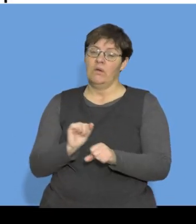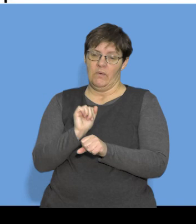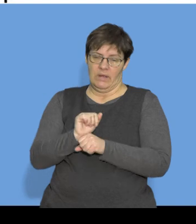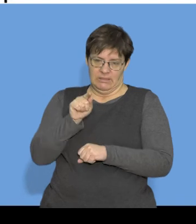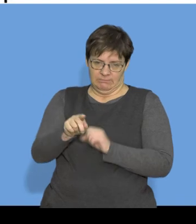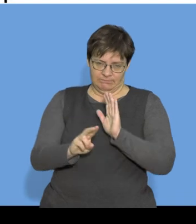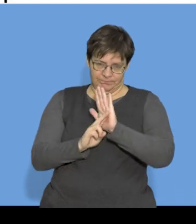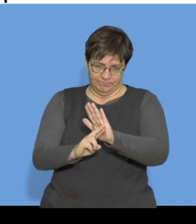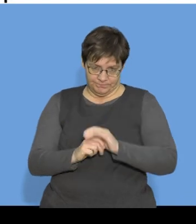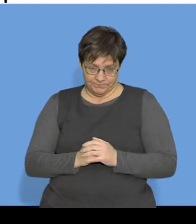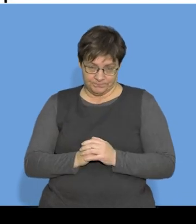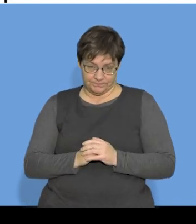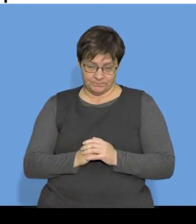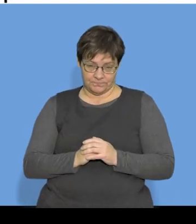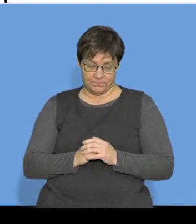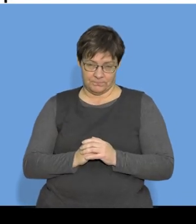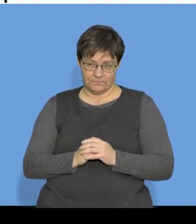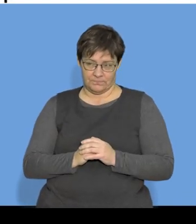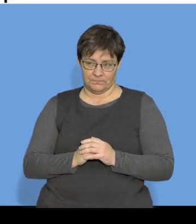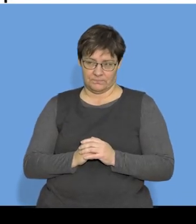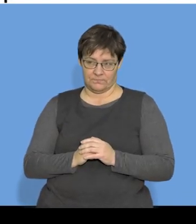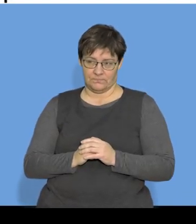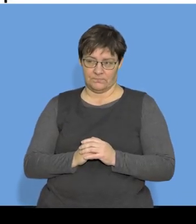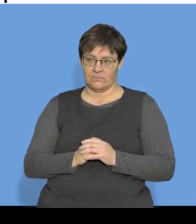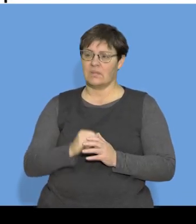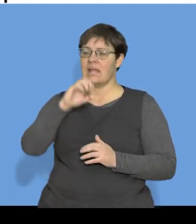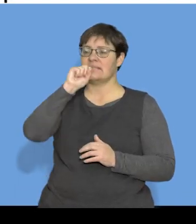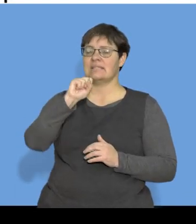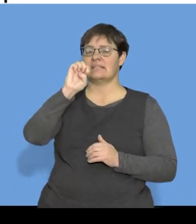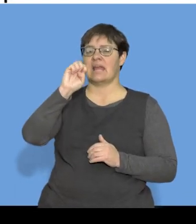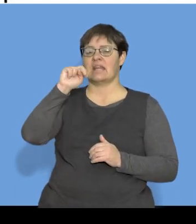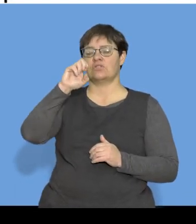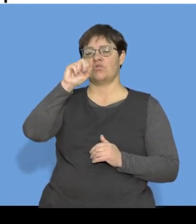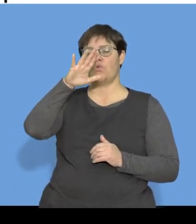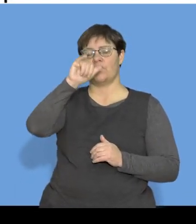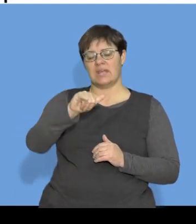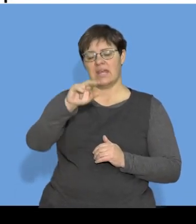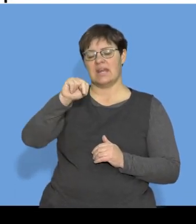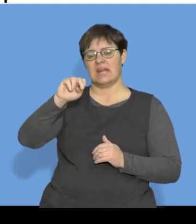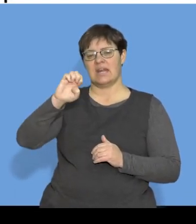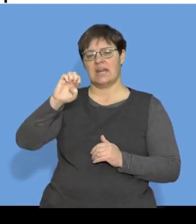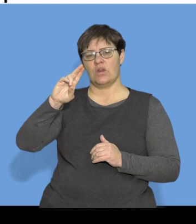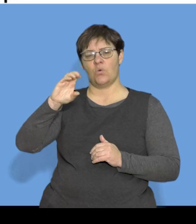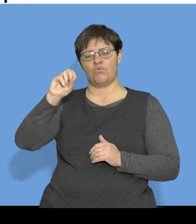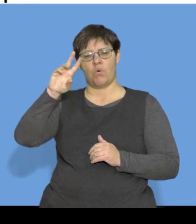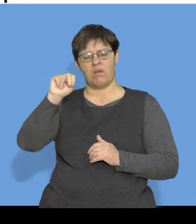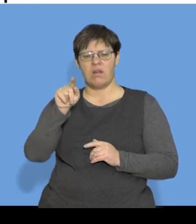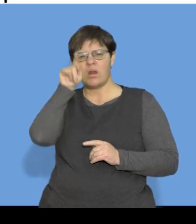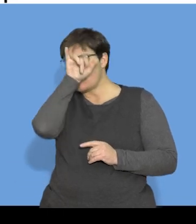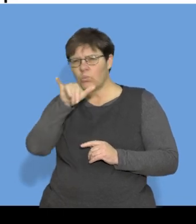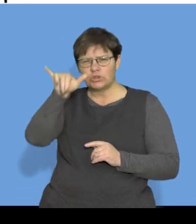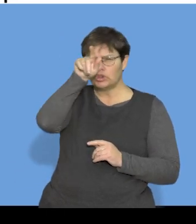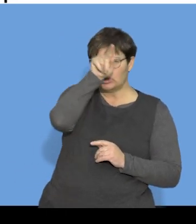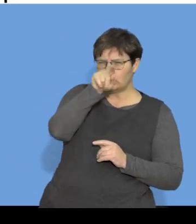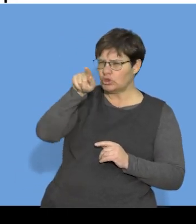That represents sensory neuron. Then you go back to the diagram for you to get the